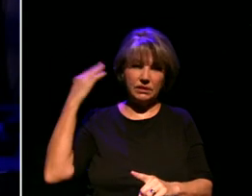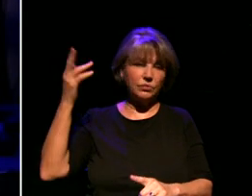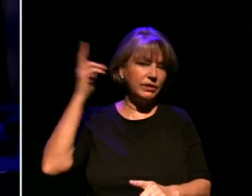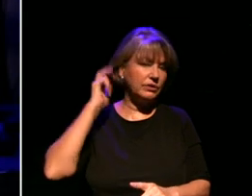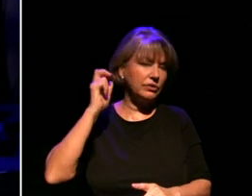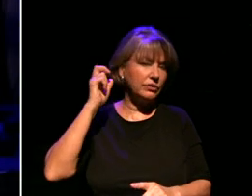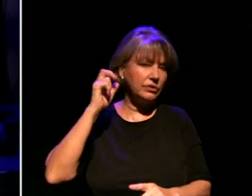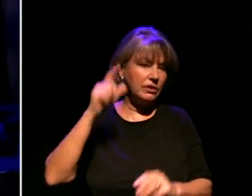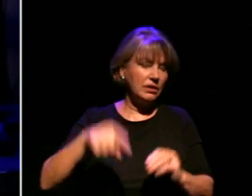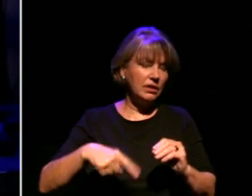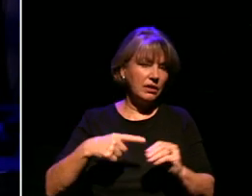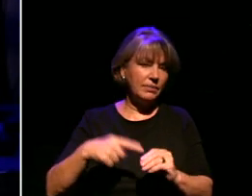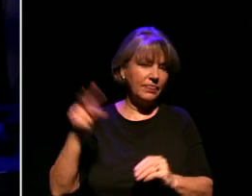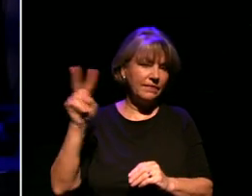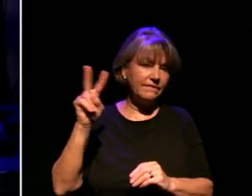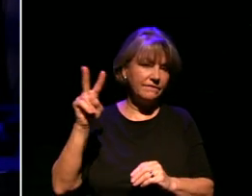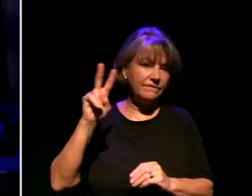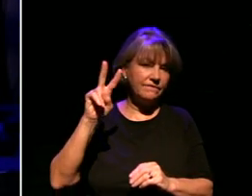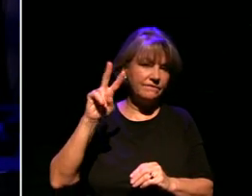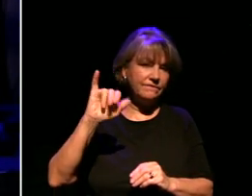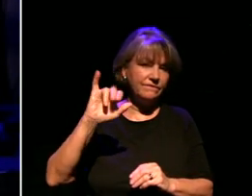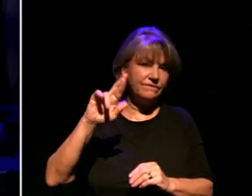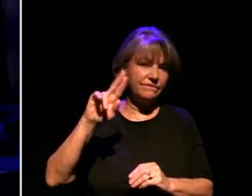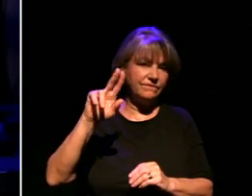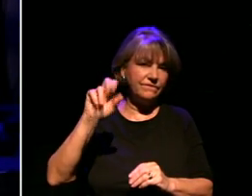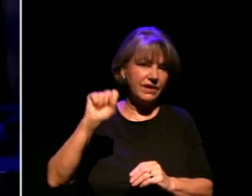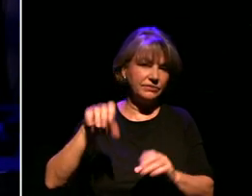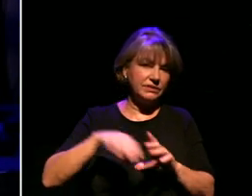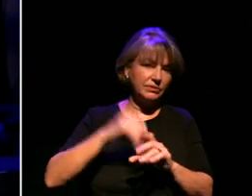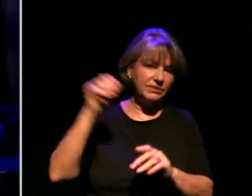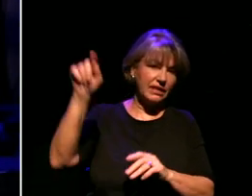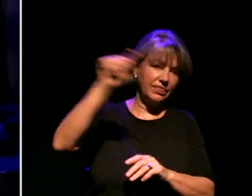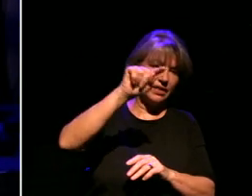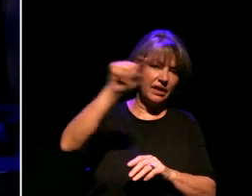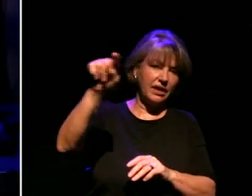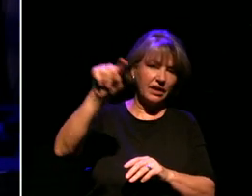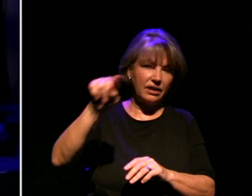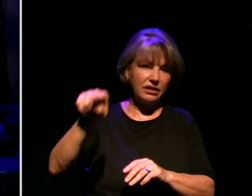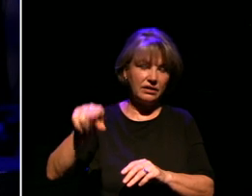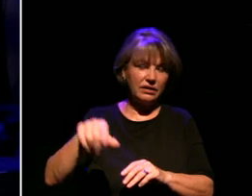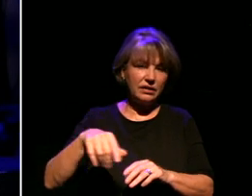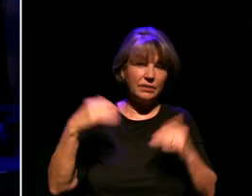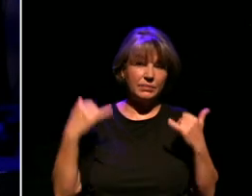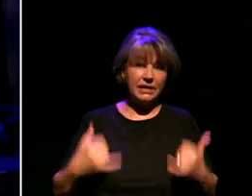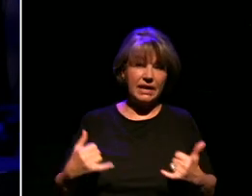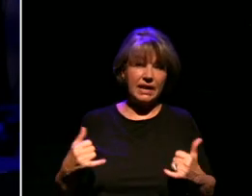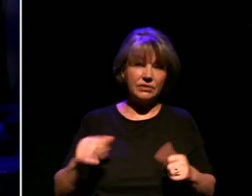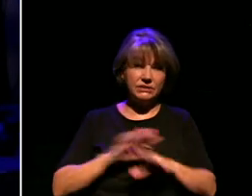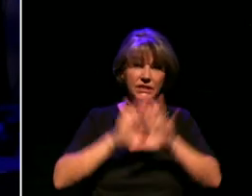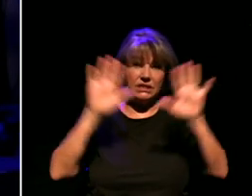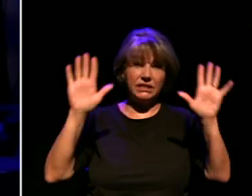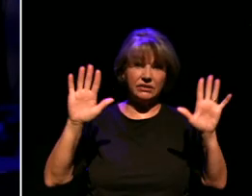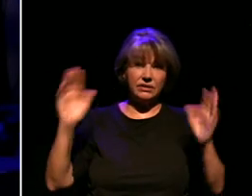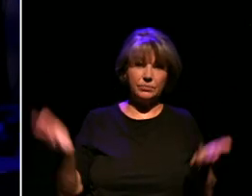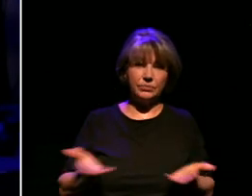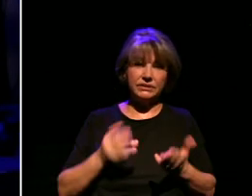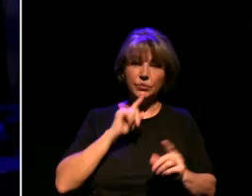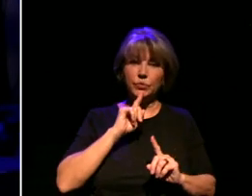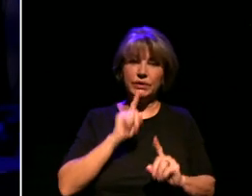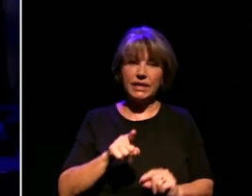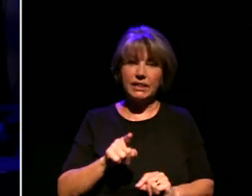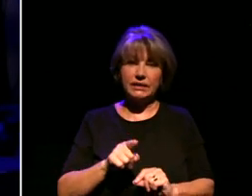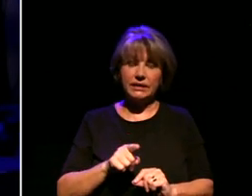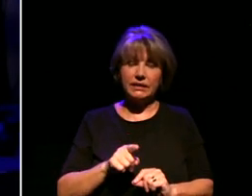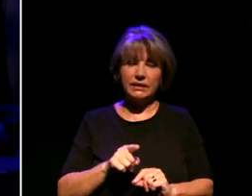this virus that was out there, but now, it's a very clear and it's a present reality, whether